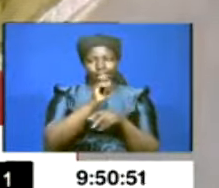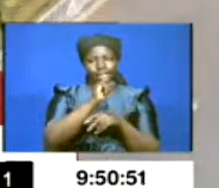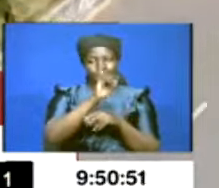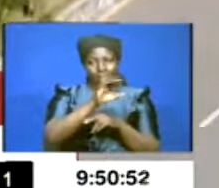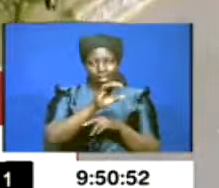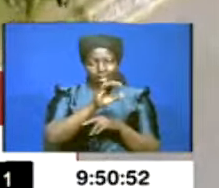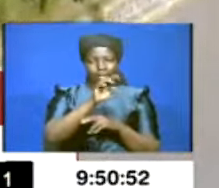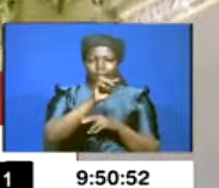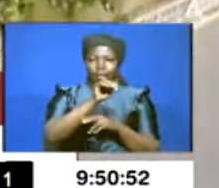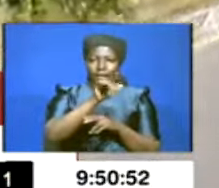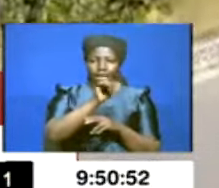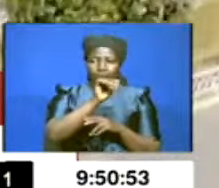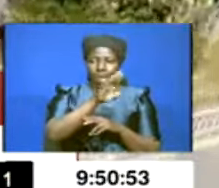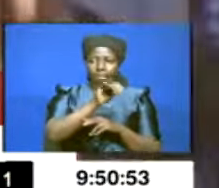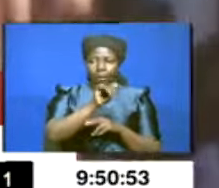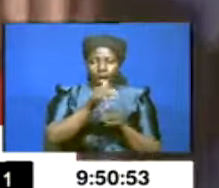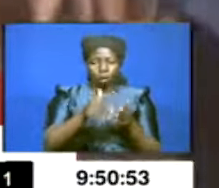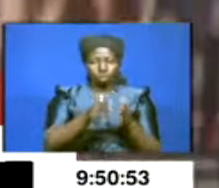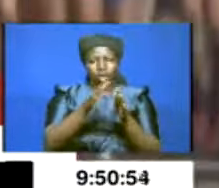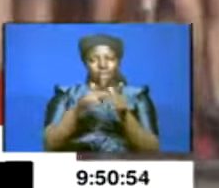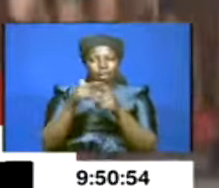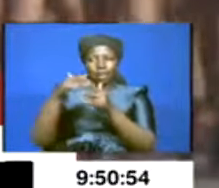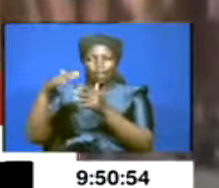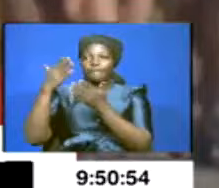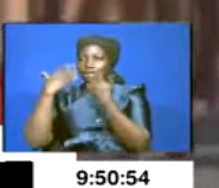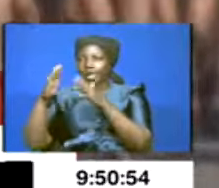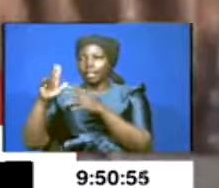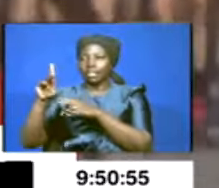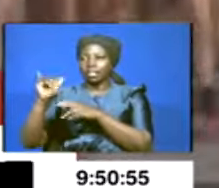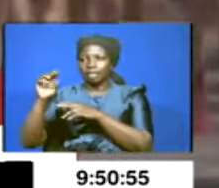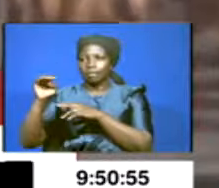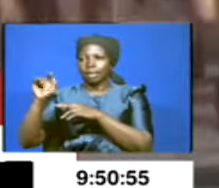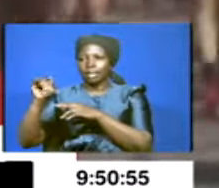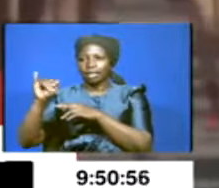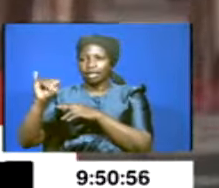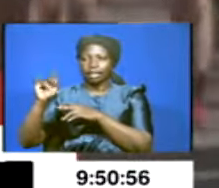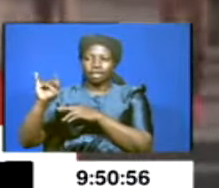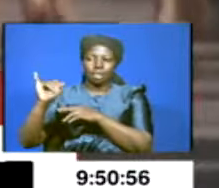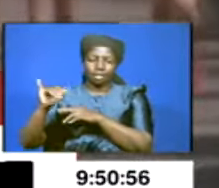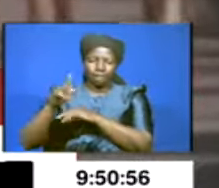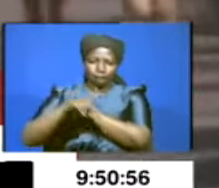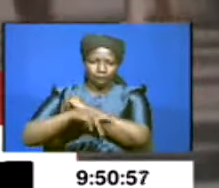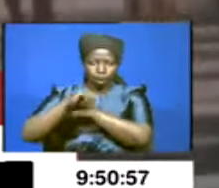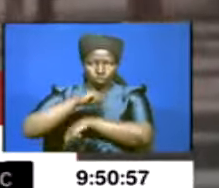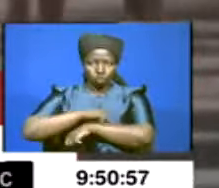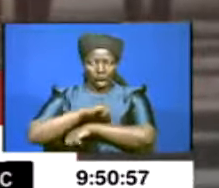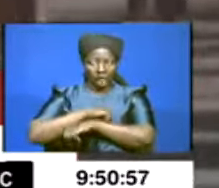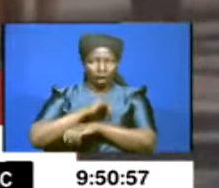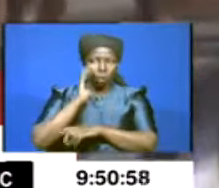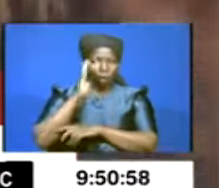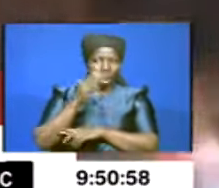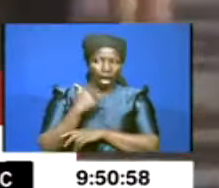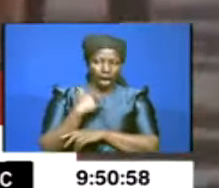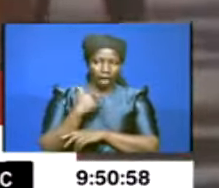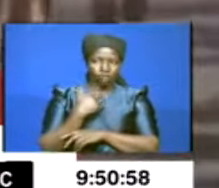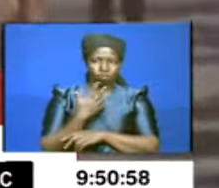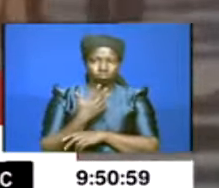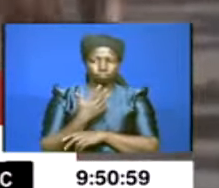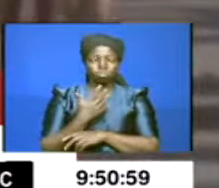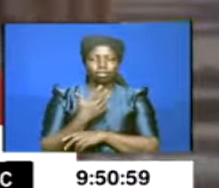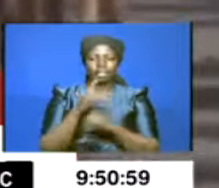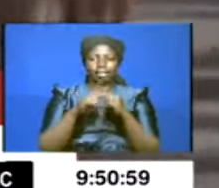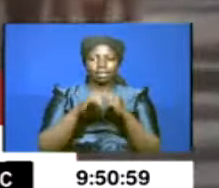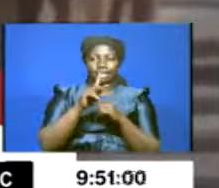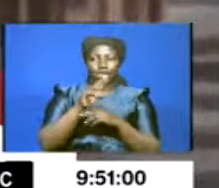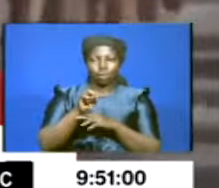Road and finish at Kimat K Primary School. The race will feature 12 kilometers race for senior men and women, 6 kilometer junior men and